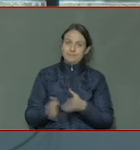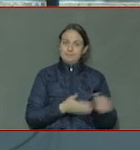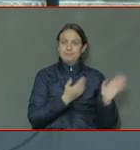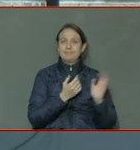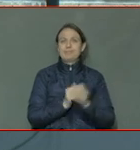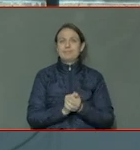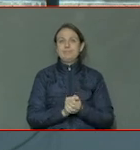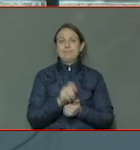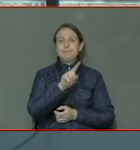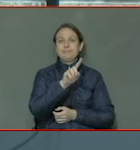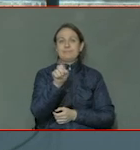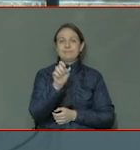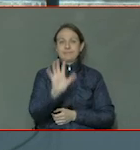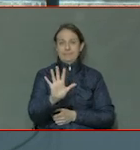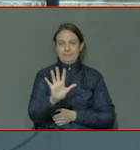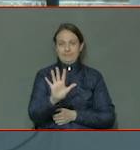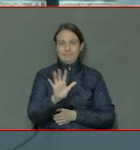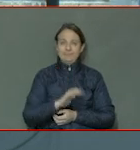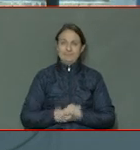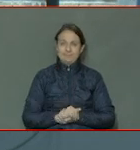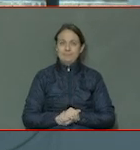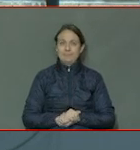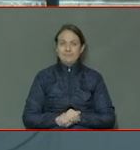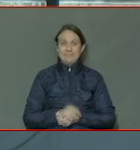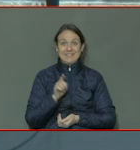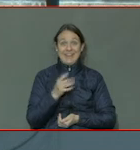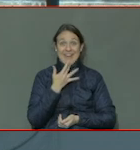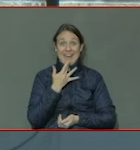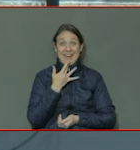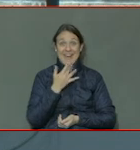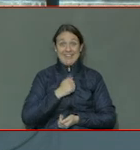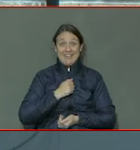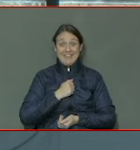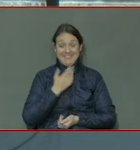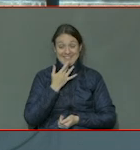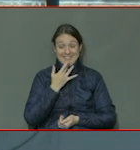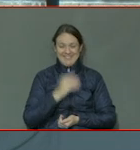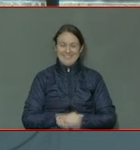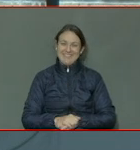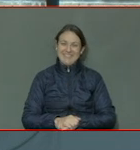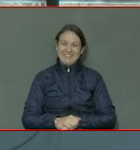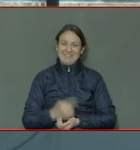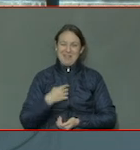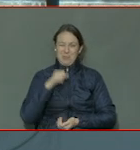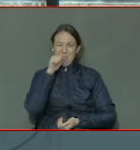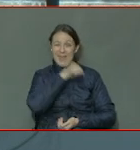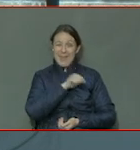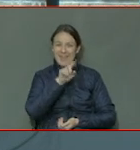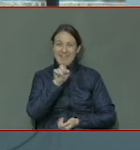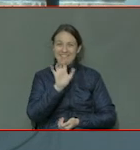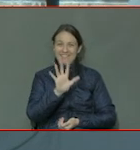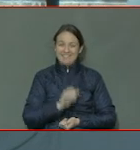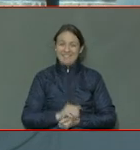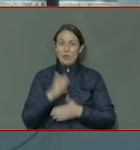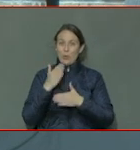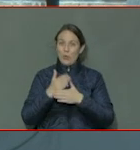Okay, let's look at question number 5. That's my favorite question. I love question 5, work, energy,